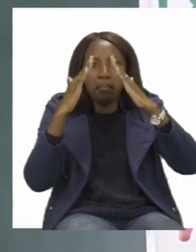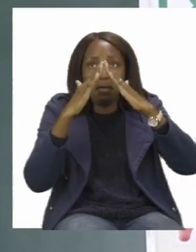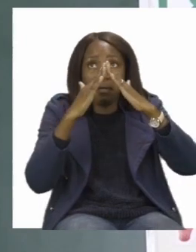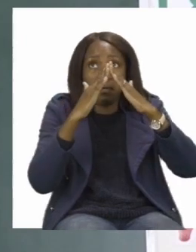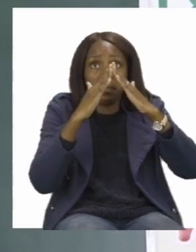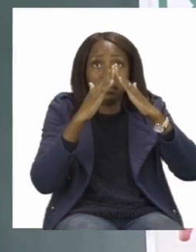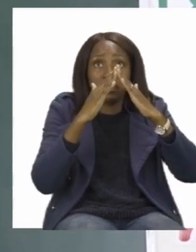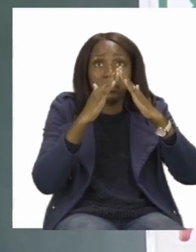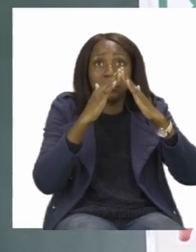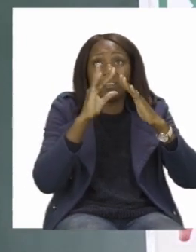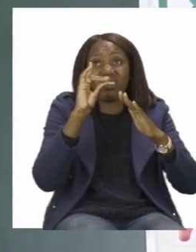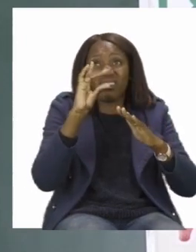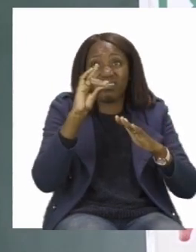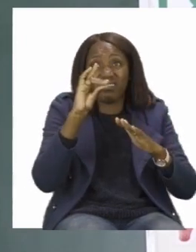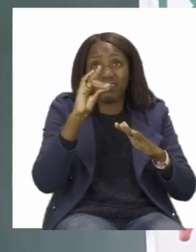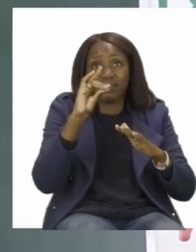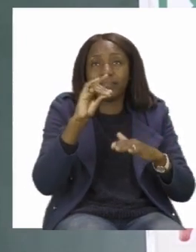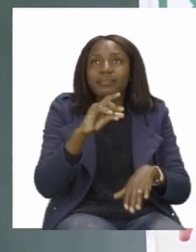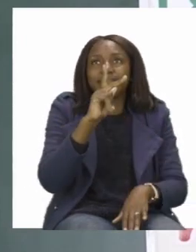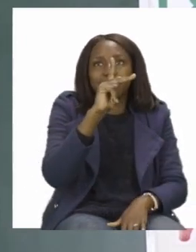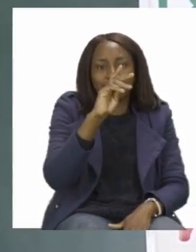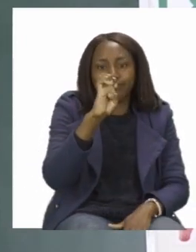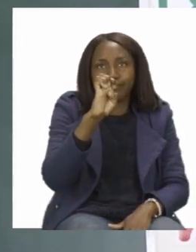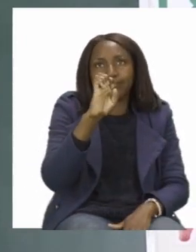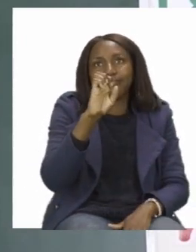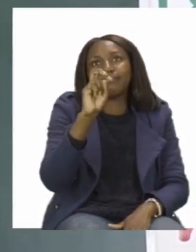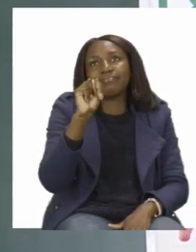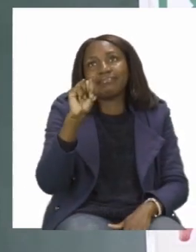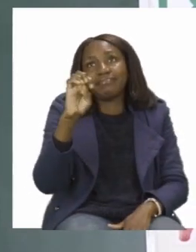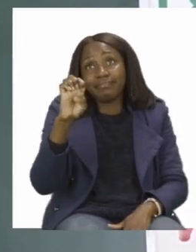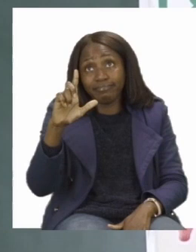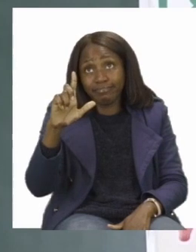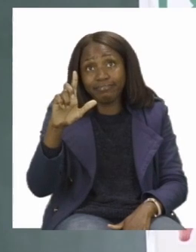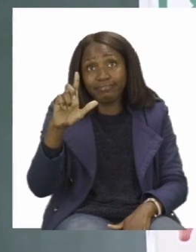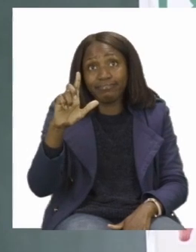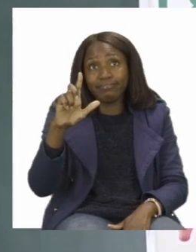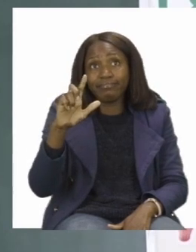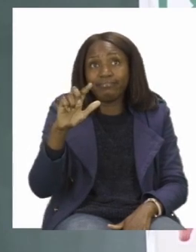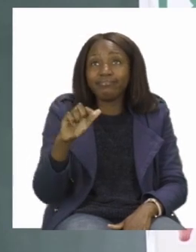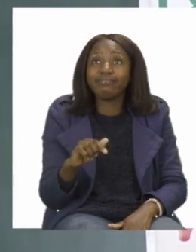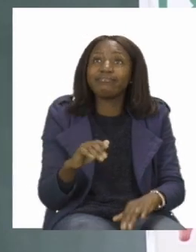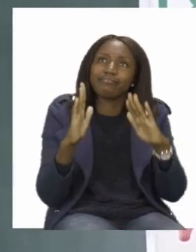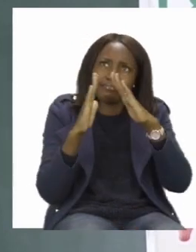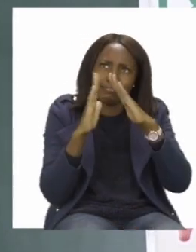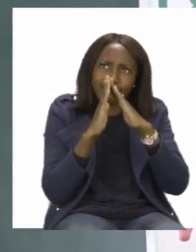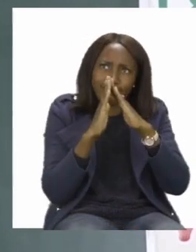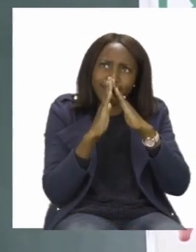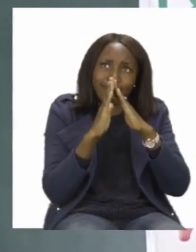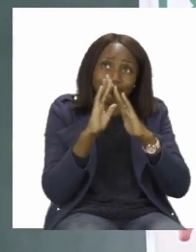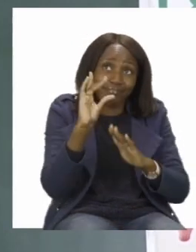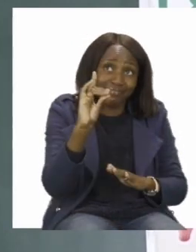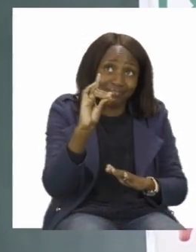kennel. Now, some of you may or may not know what a kennel is, but a kennel is a home for a dog. It can